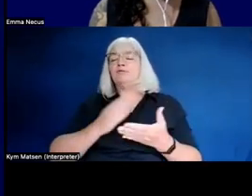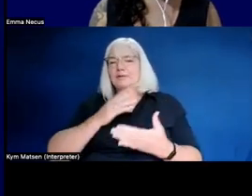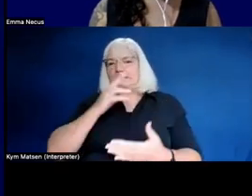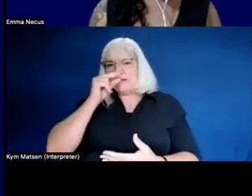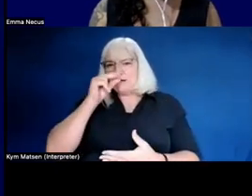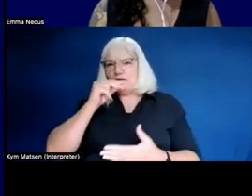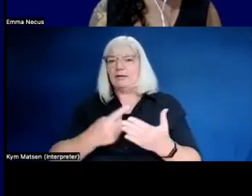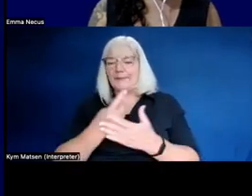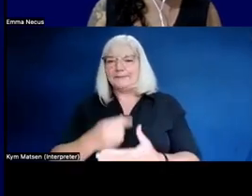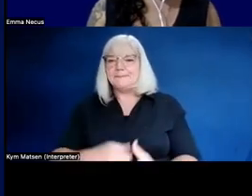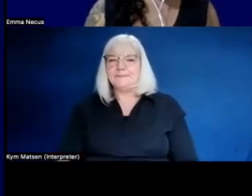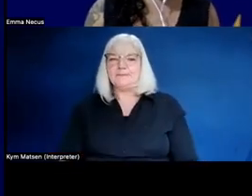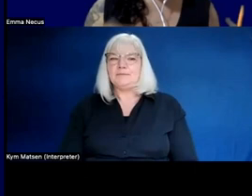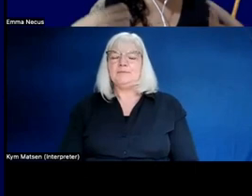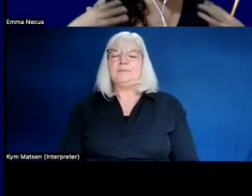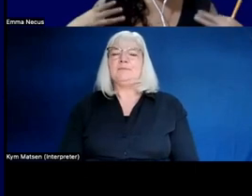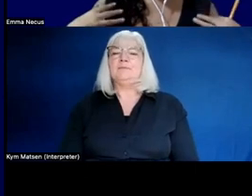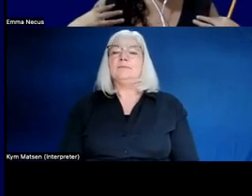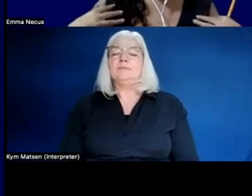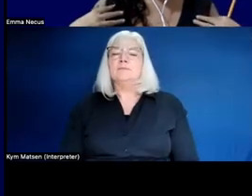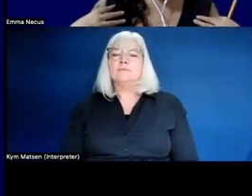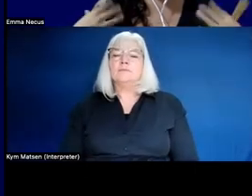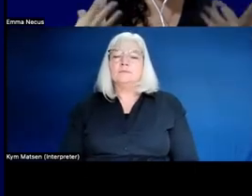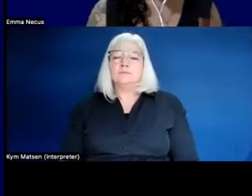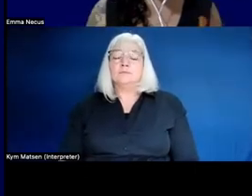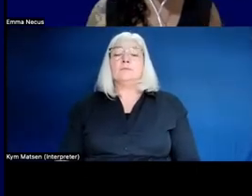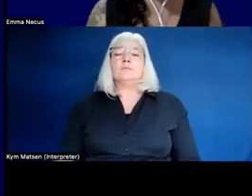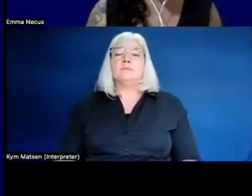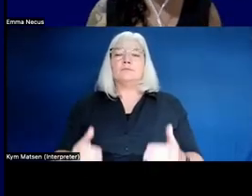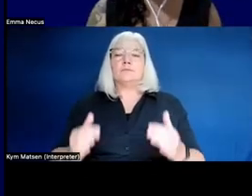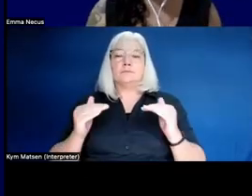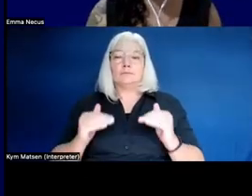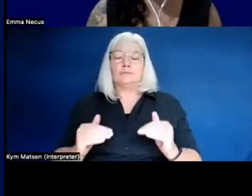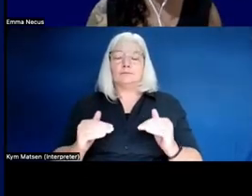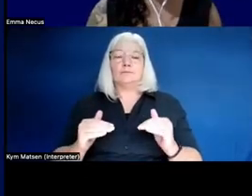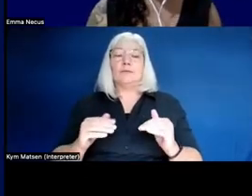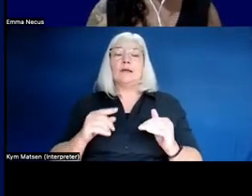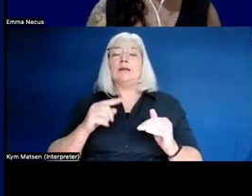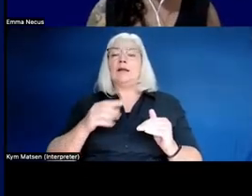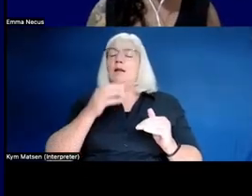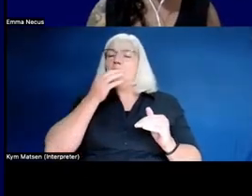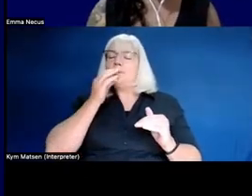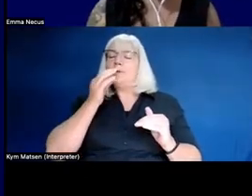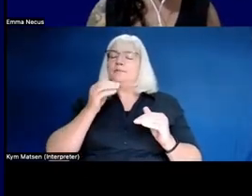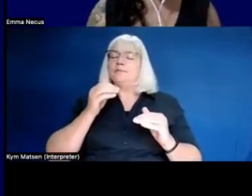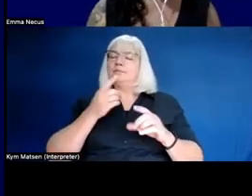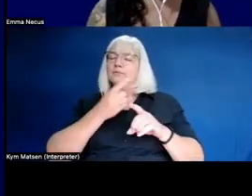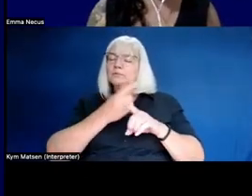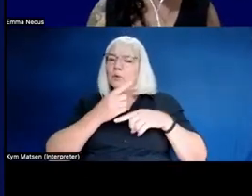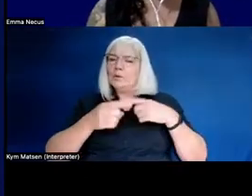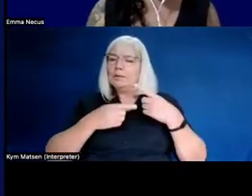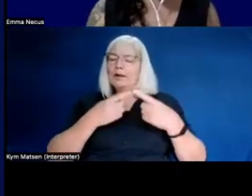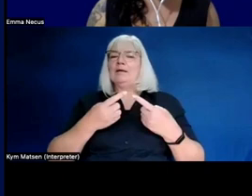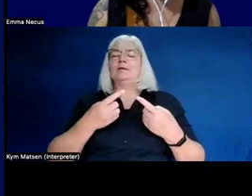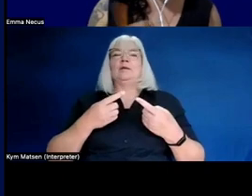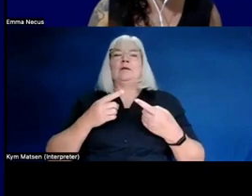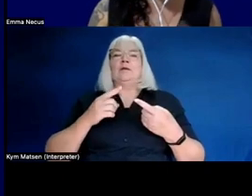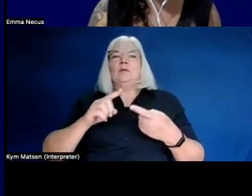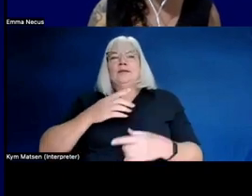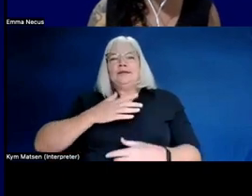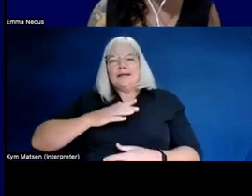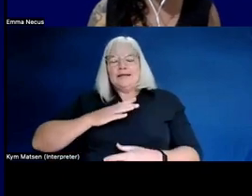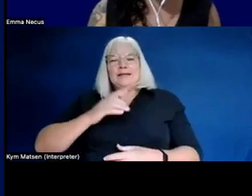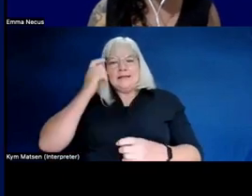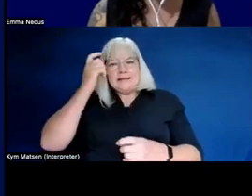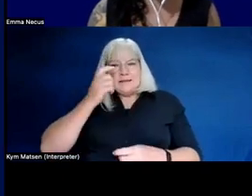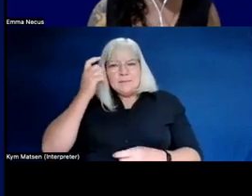we'll move on. So we've set the scene a little bit here. We've talked about the things you need to know when you're considering how